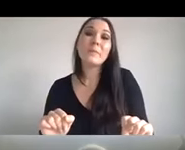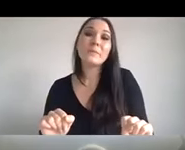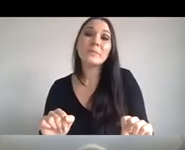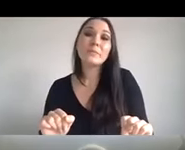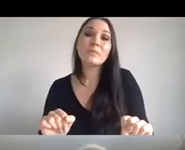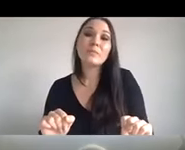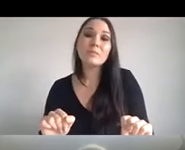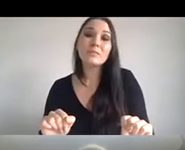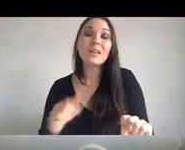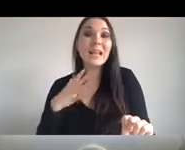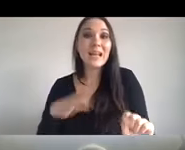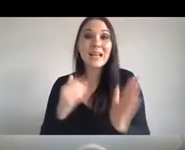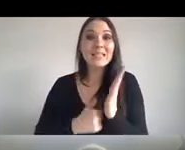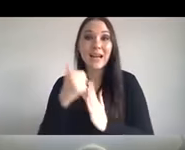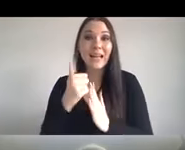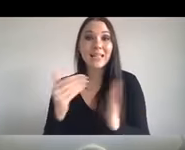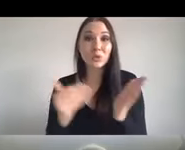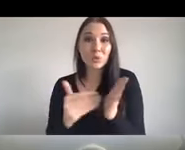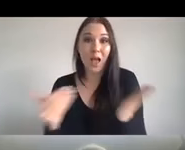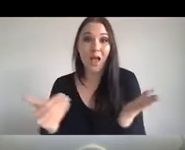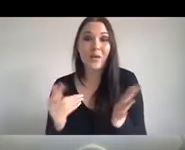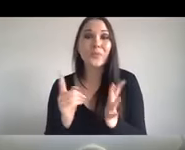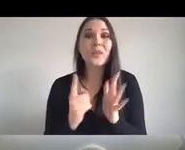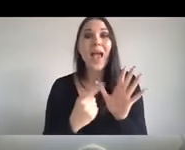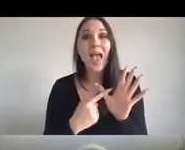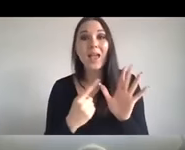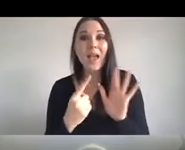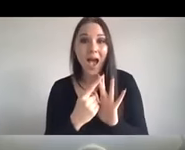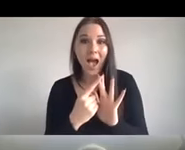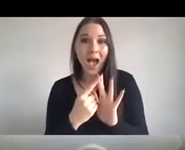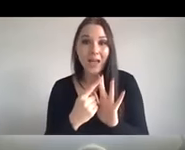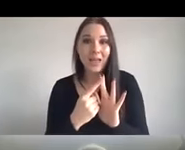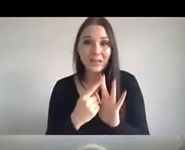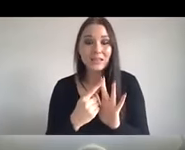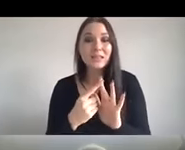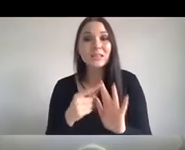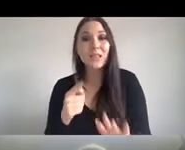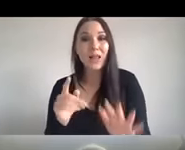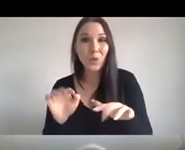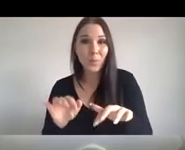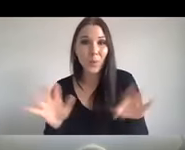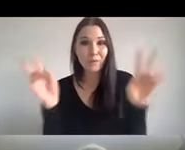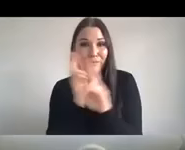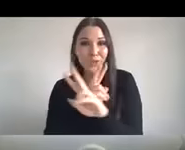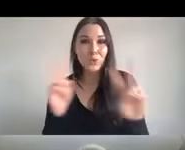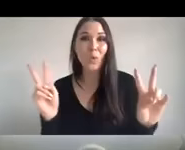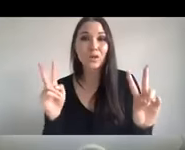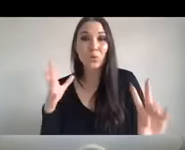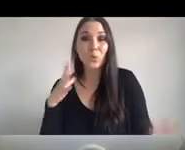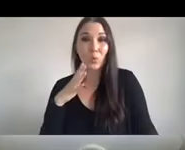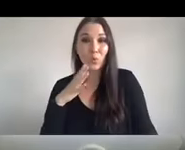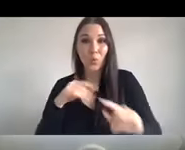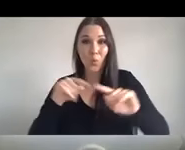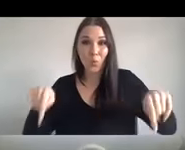typical technique, what we call today AI, mostly deep learning, CNNs, and all that stuff from the computer vision thing. So what we do at